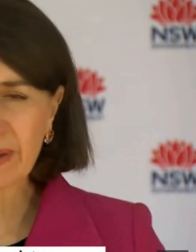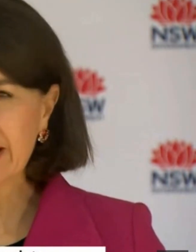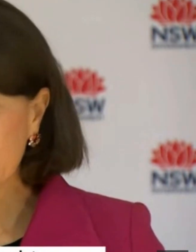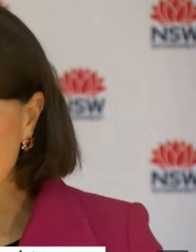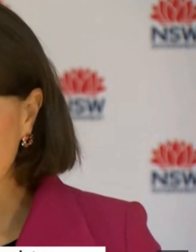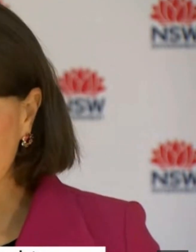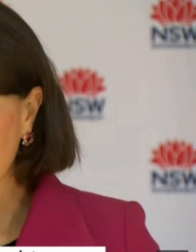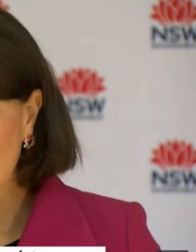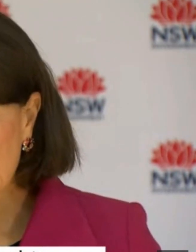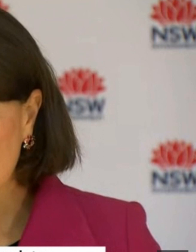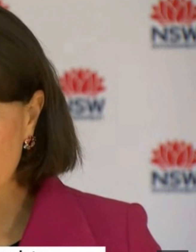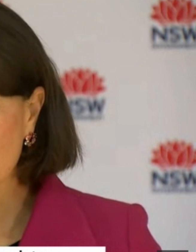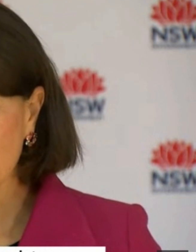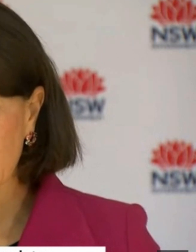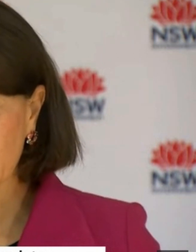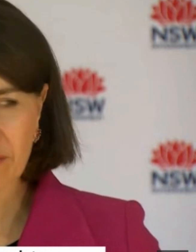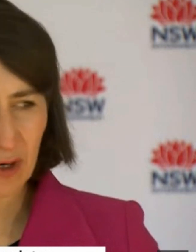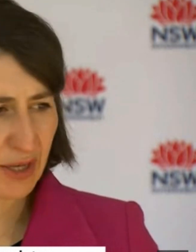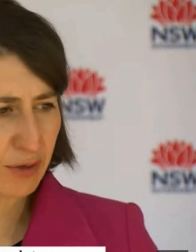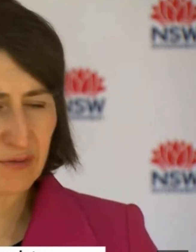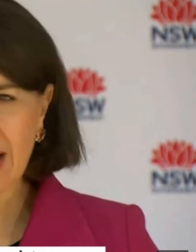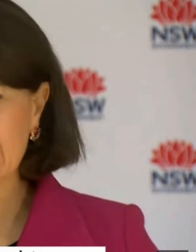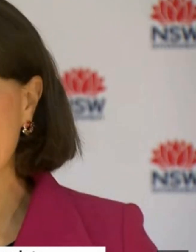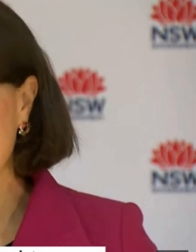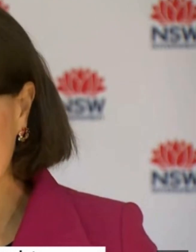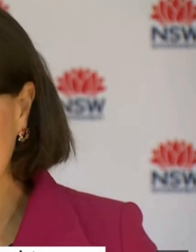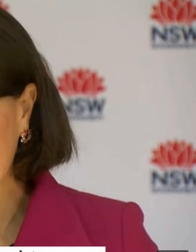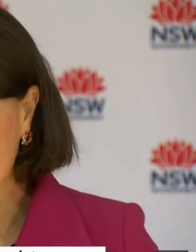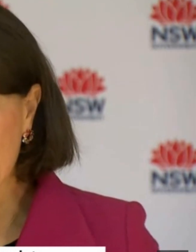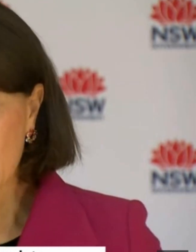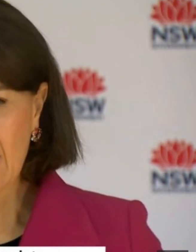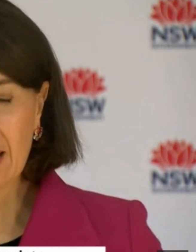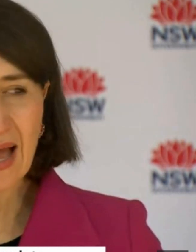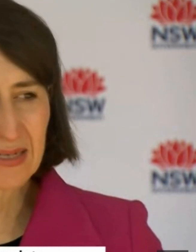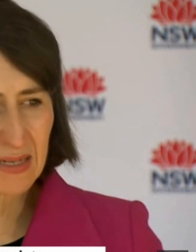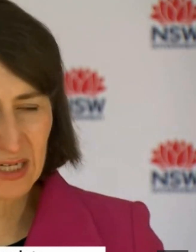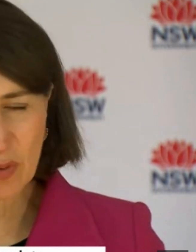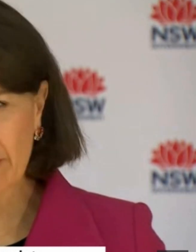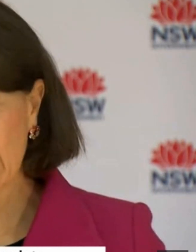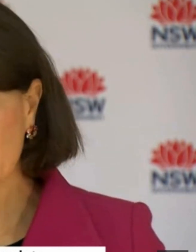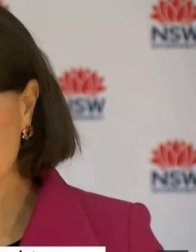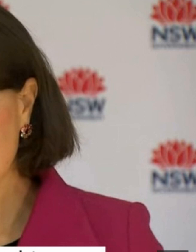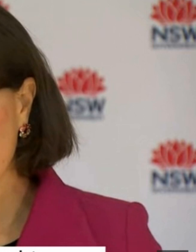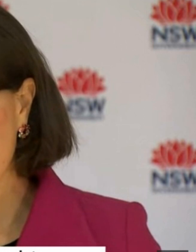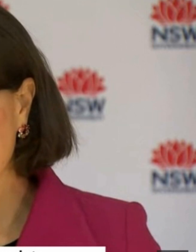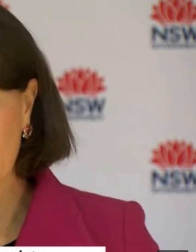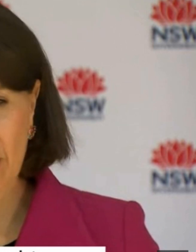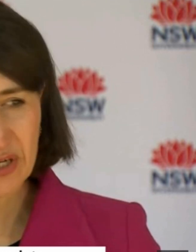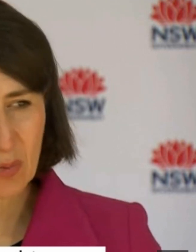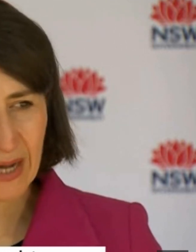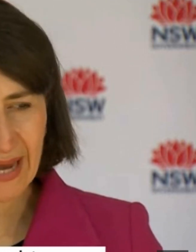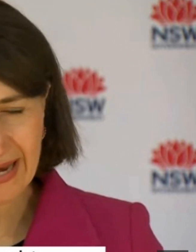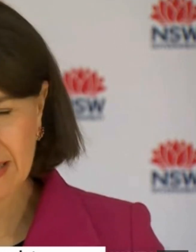Or if you've been deemed to be a close or casual contact, you follow the health advice immediately. Last night to 8 p.m, New South Wales